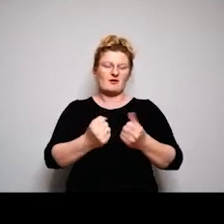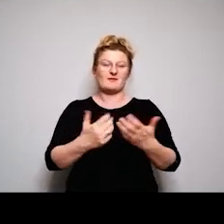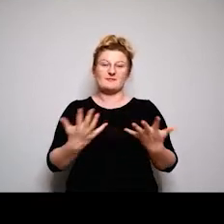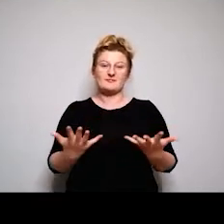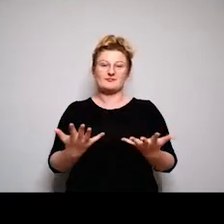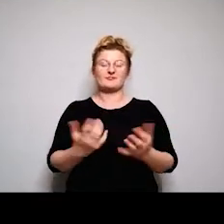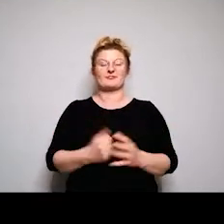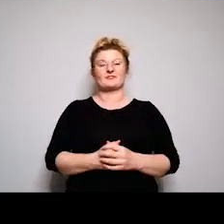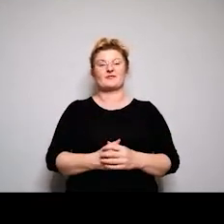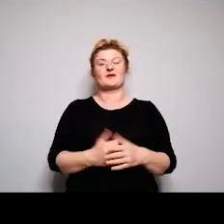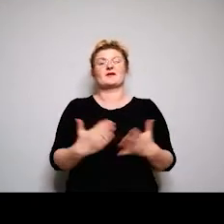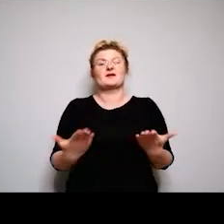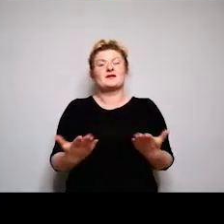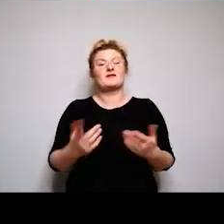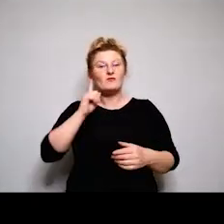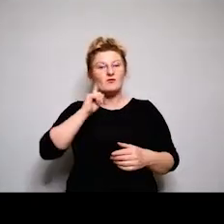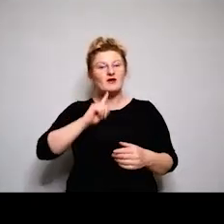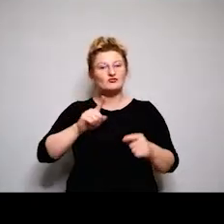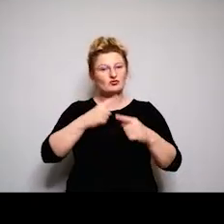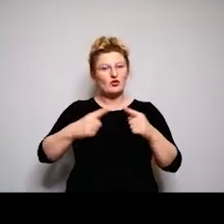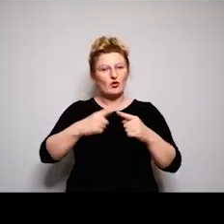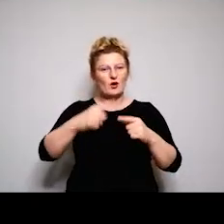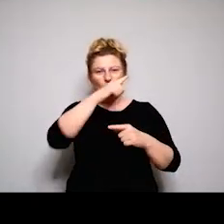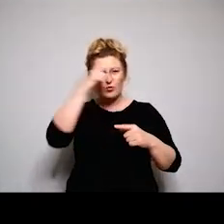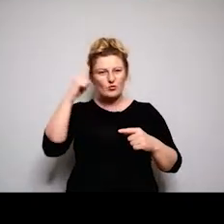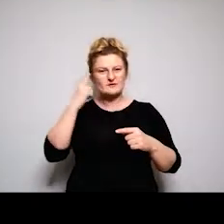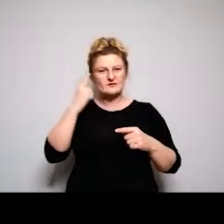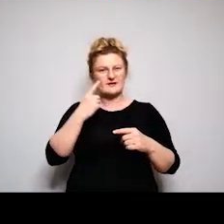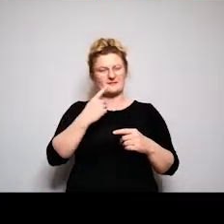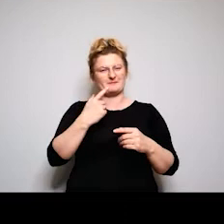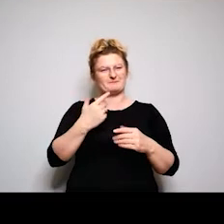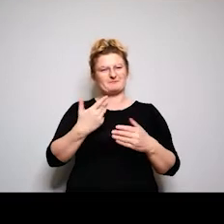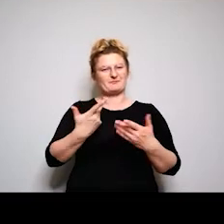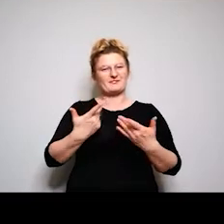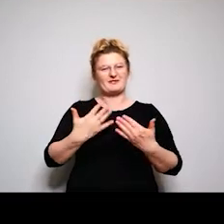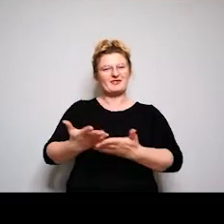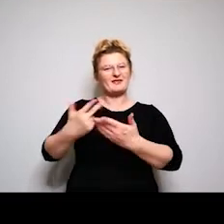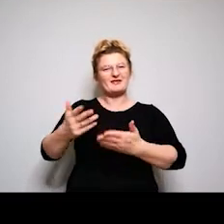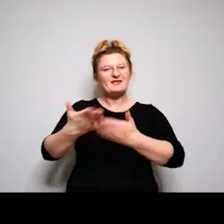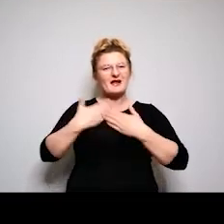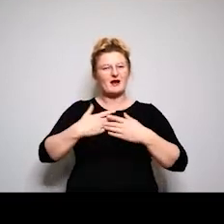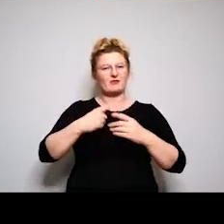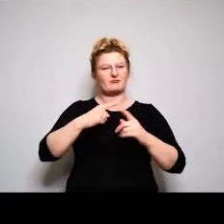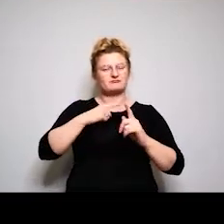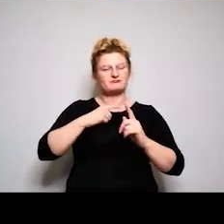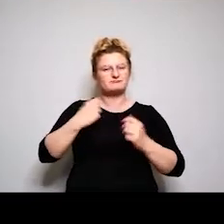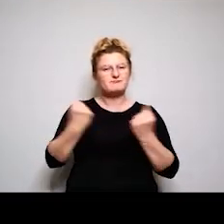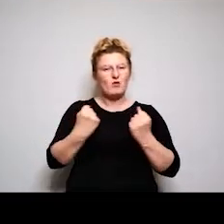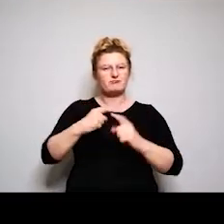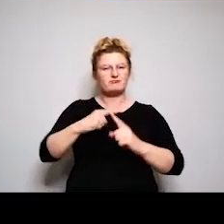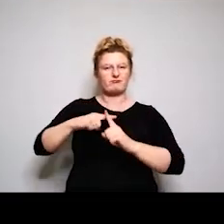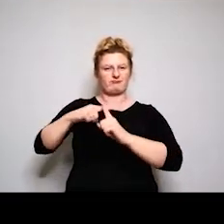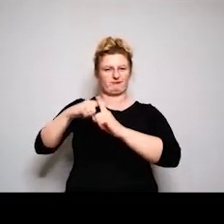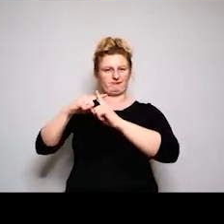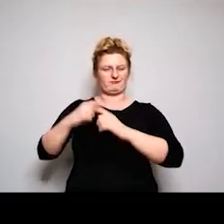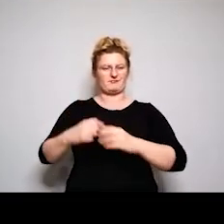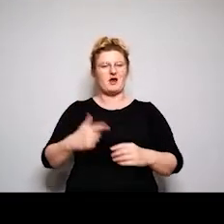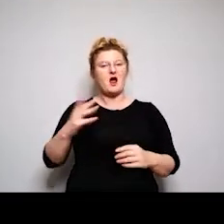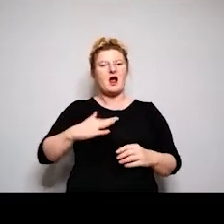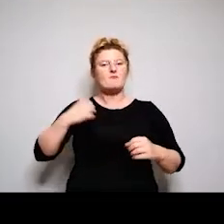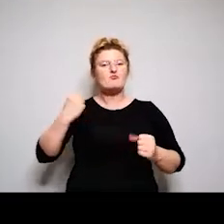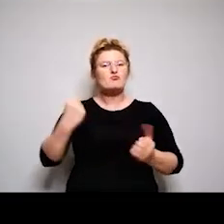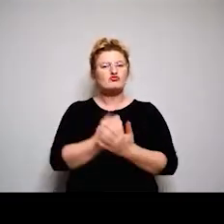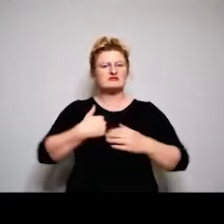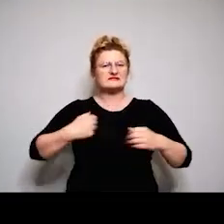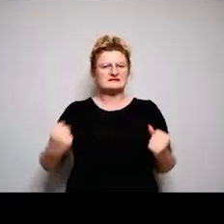at it. So I would say that when I realized that my first weakness